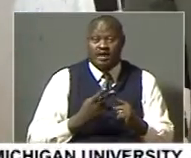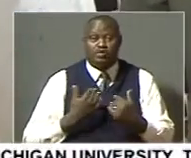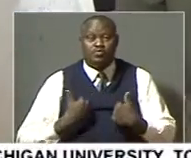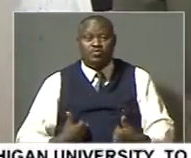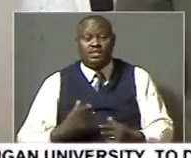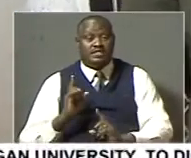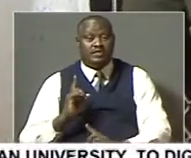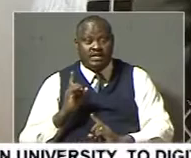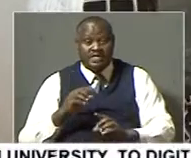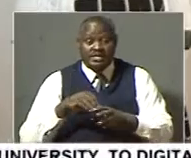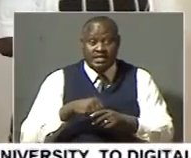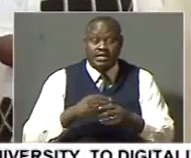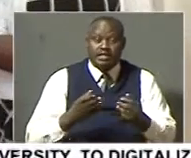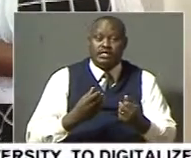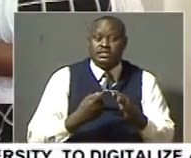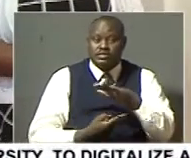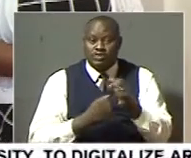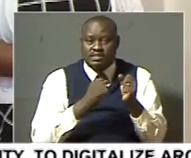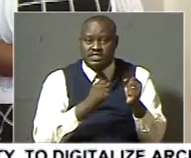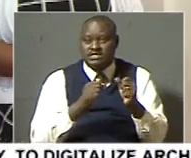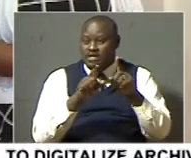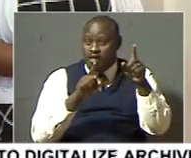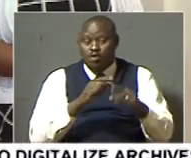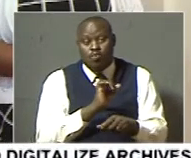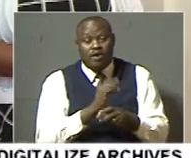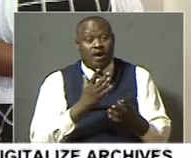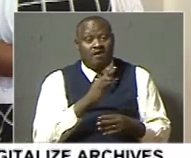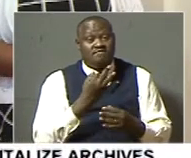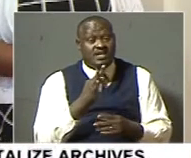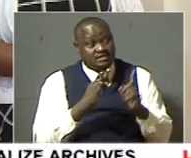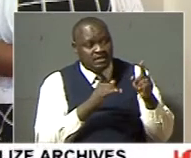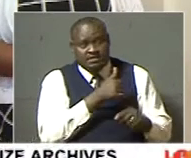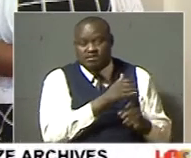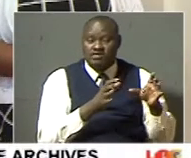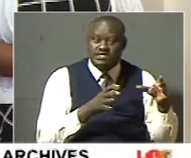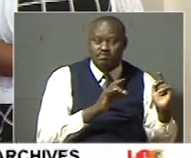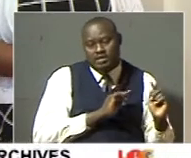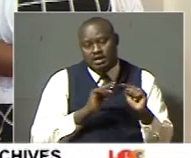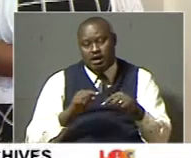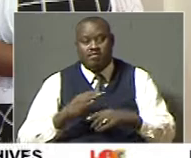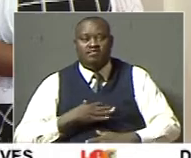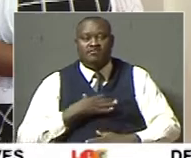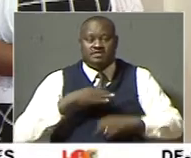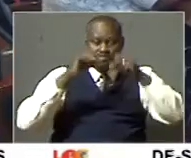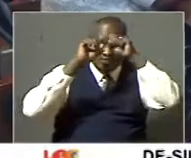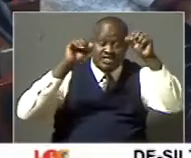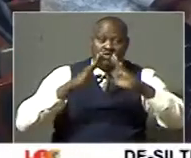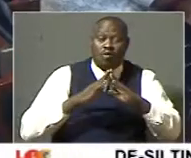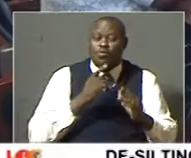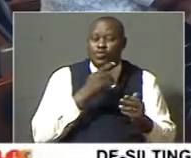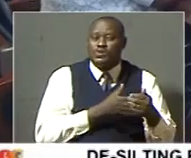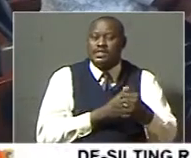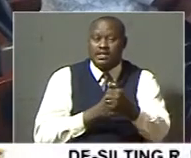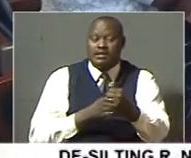in complex emergencies, best in France. Perrin, together with his team, were accompanied to State House by the head